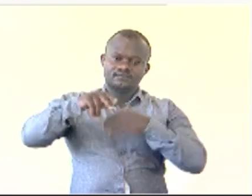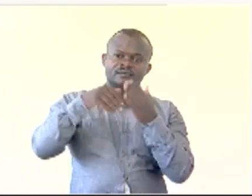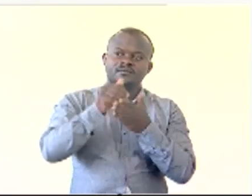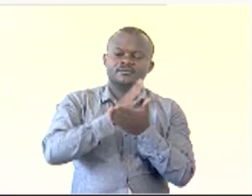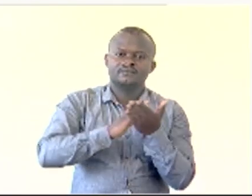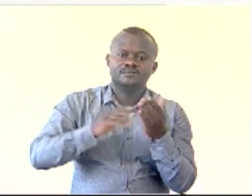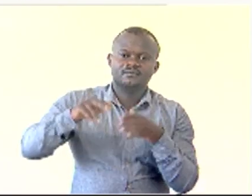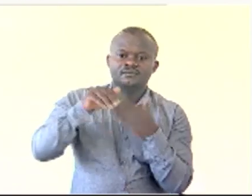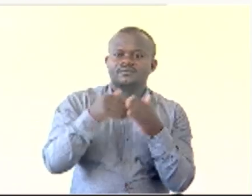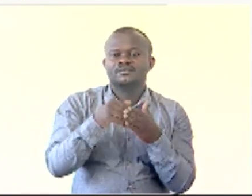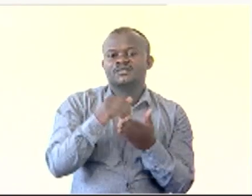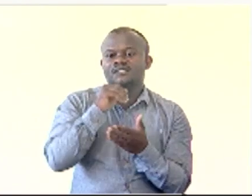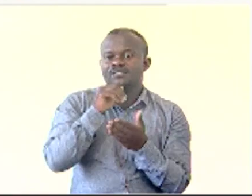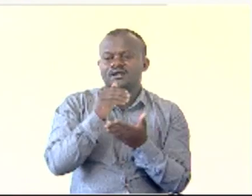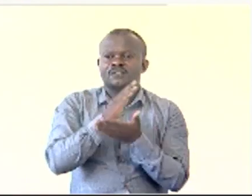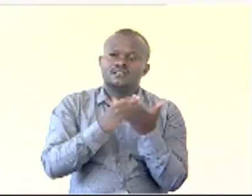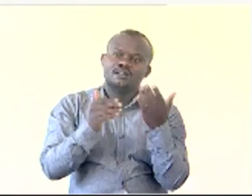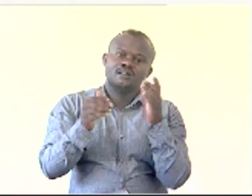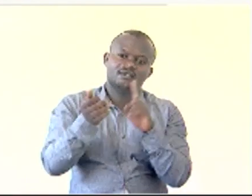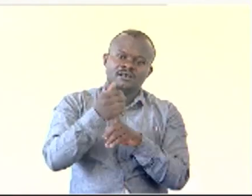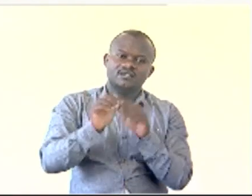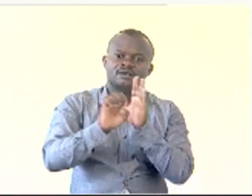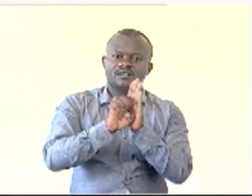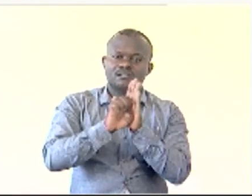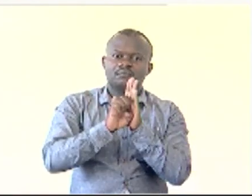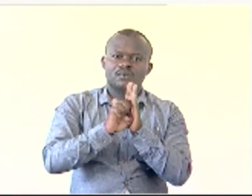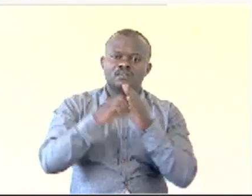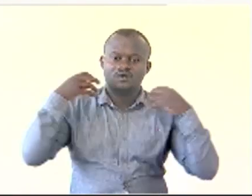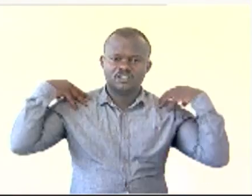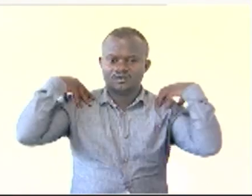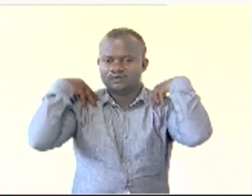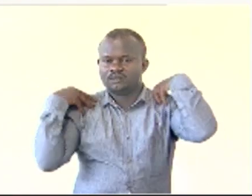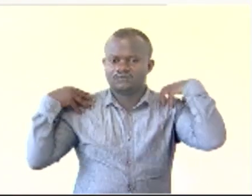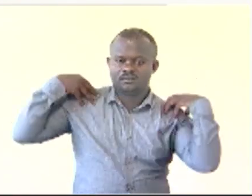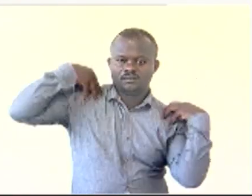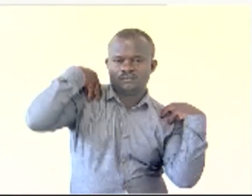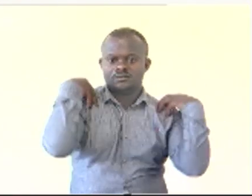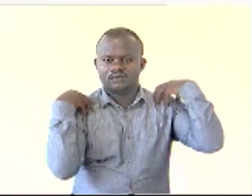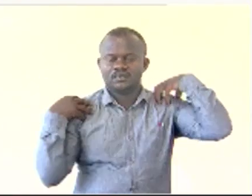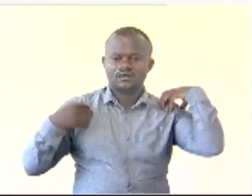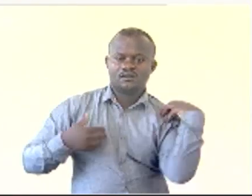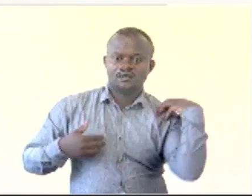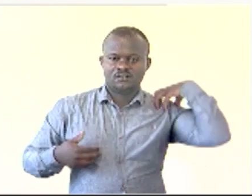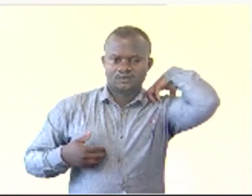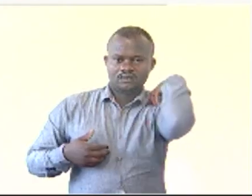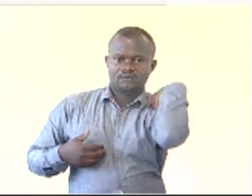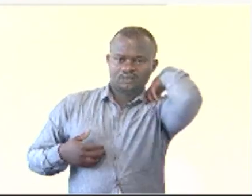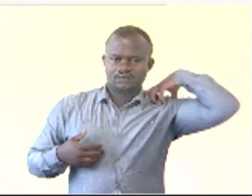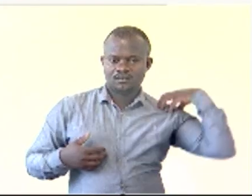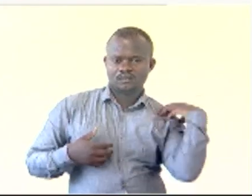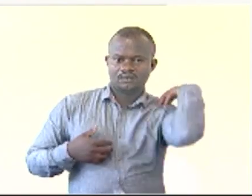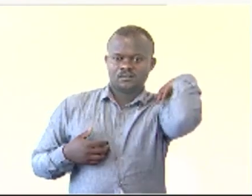directions. Take an example in the shoulder. See, this one can allow in any direction.